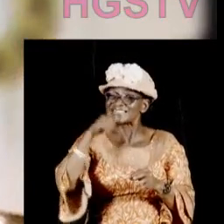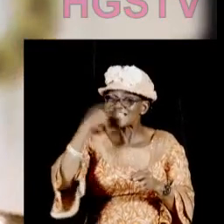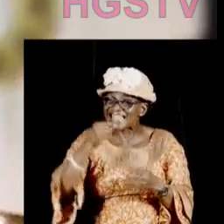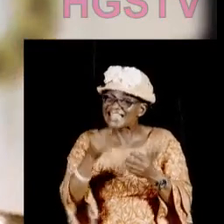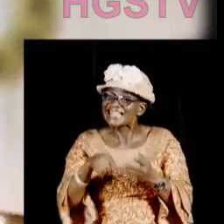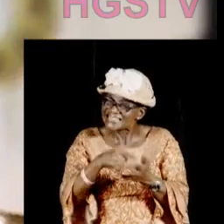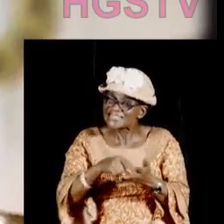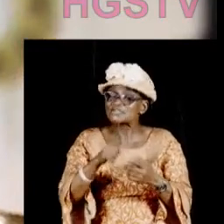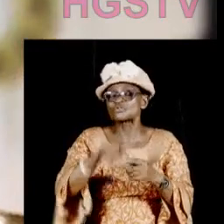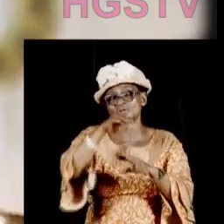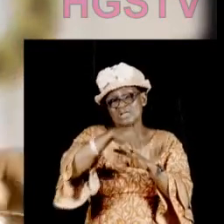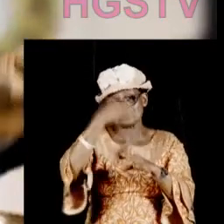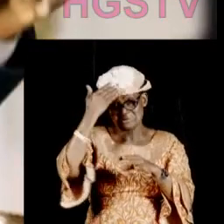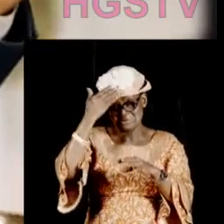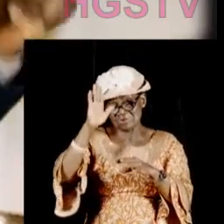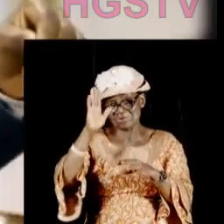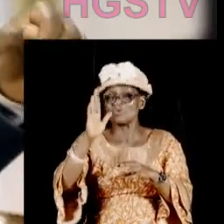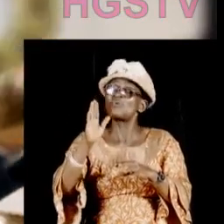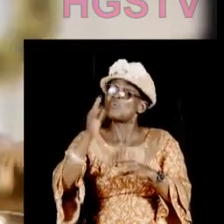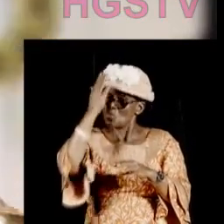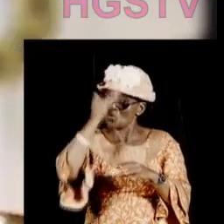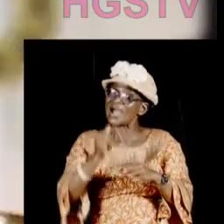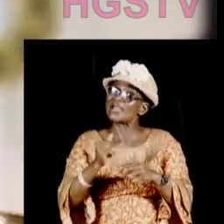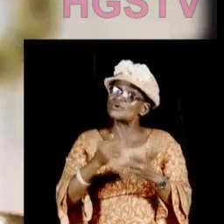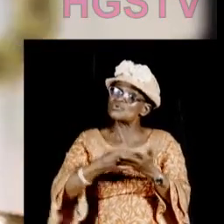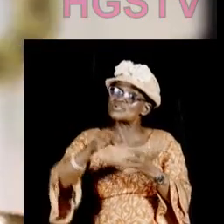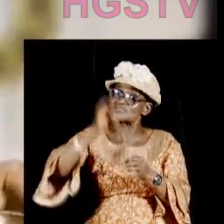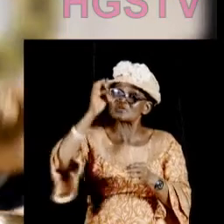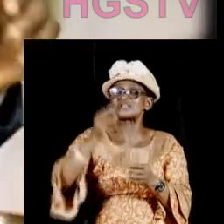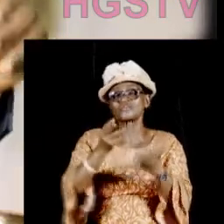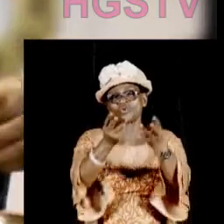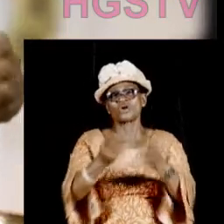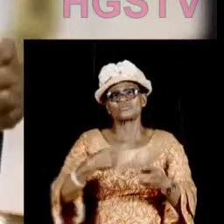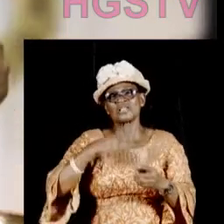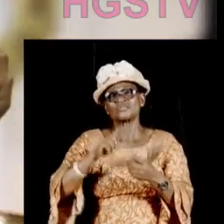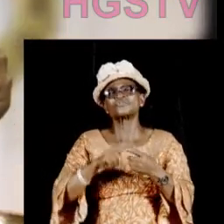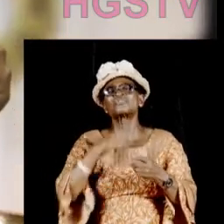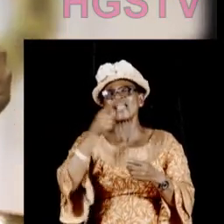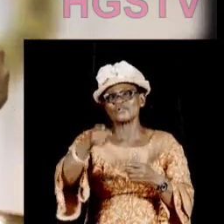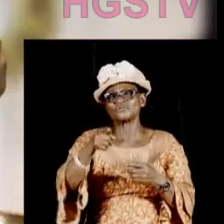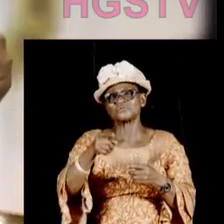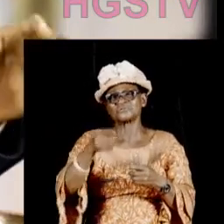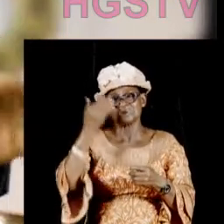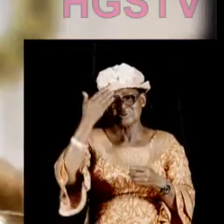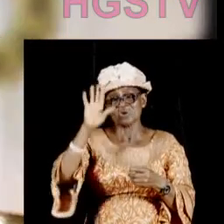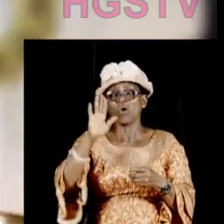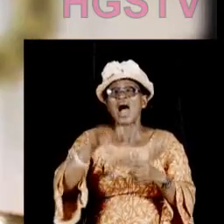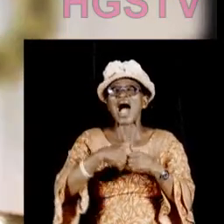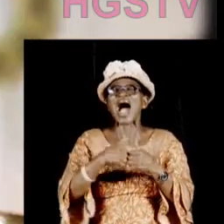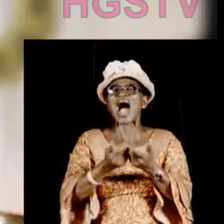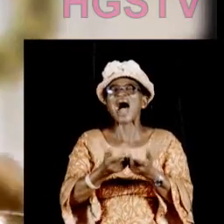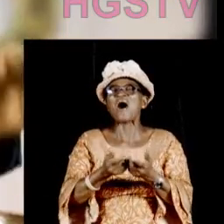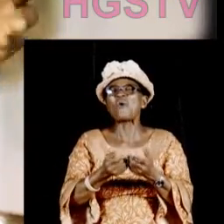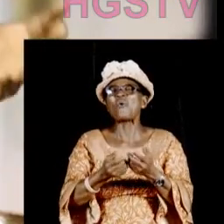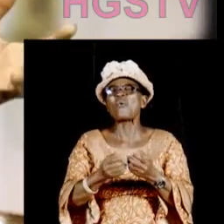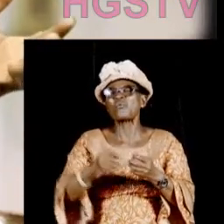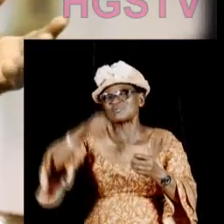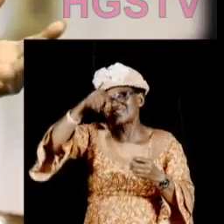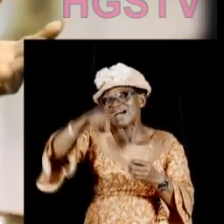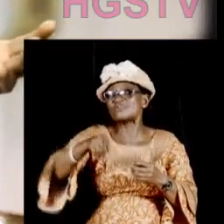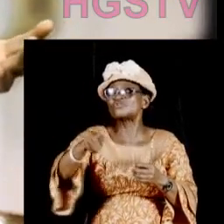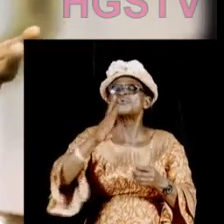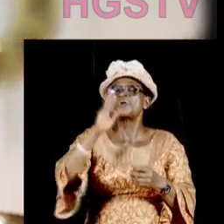it with you. I don't know how down you are. And you are at the point of losing hope. You are at the point